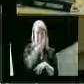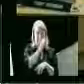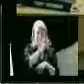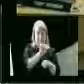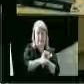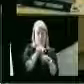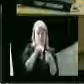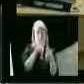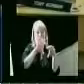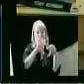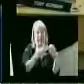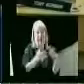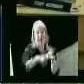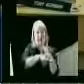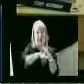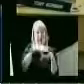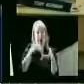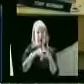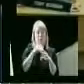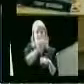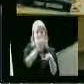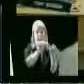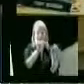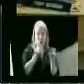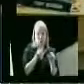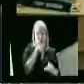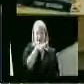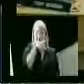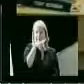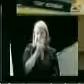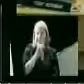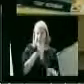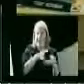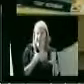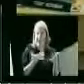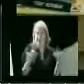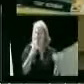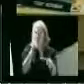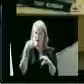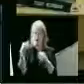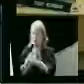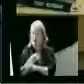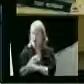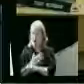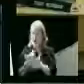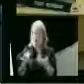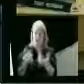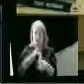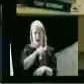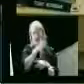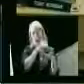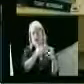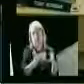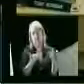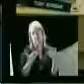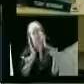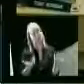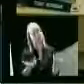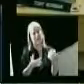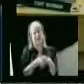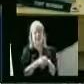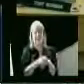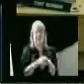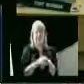outside his area, PE classes, et cetera, some other classes, which